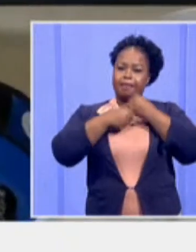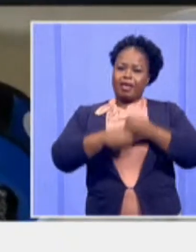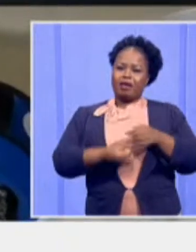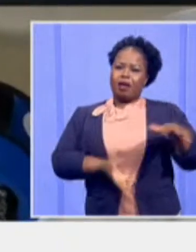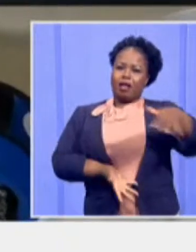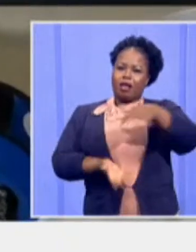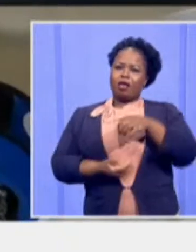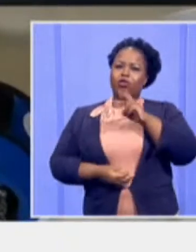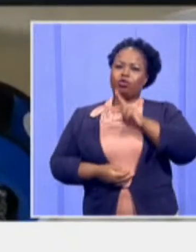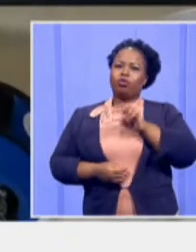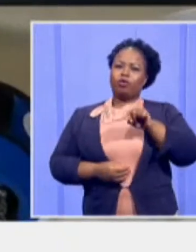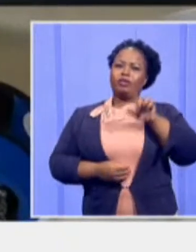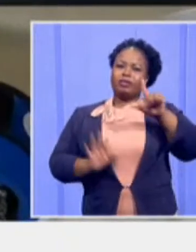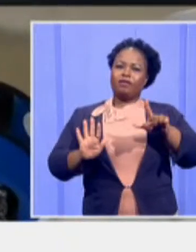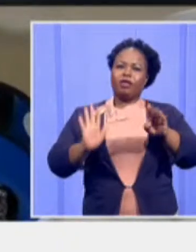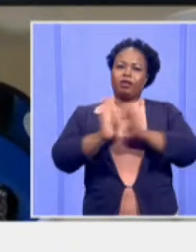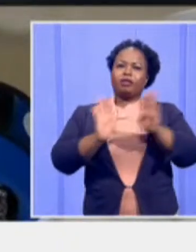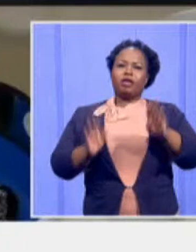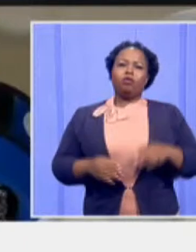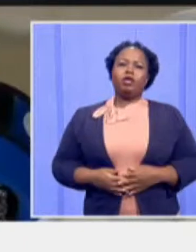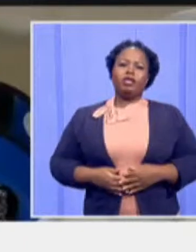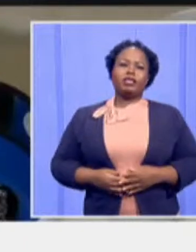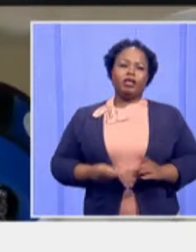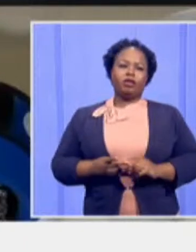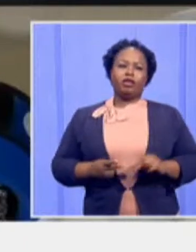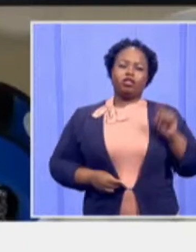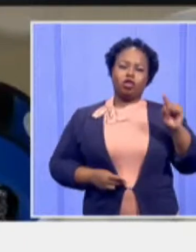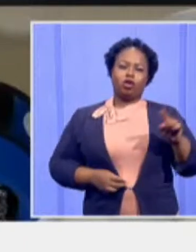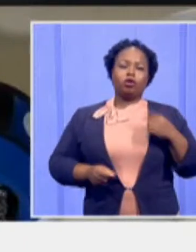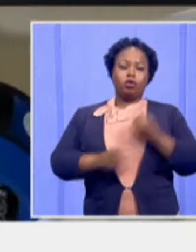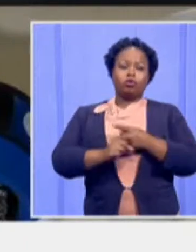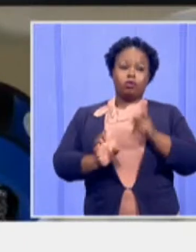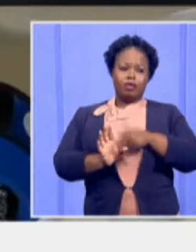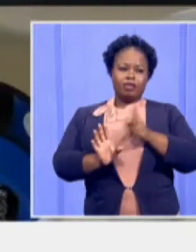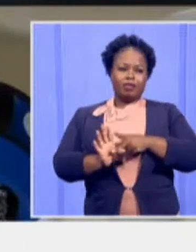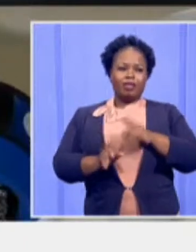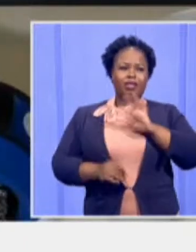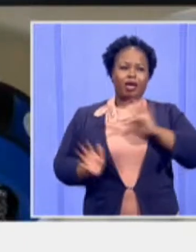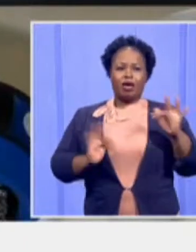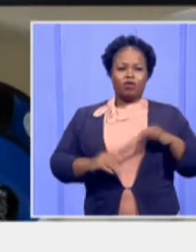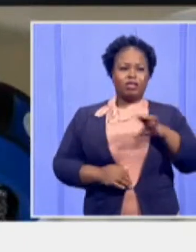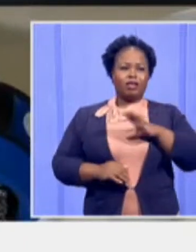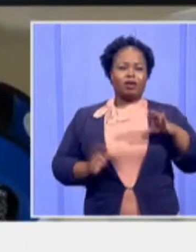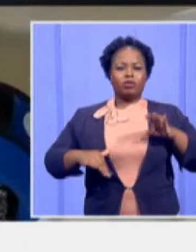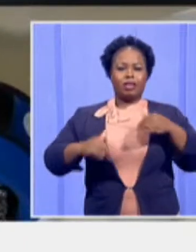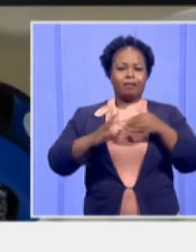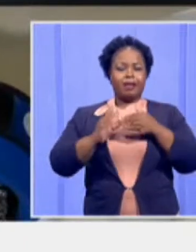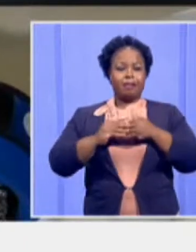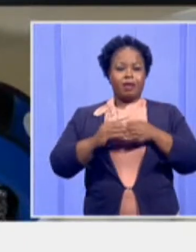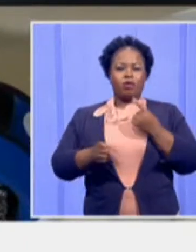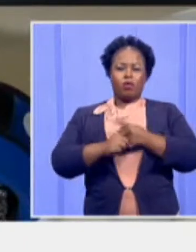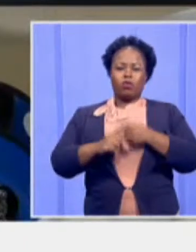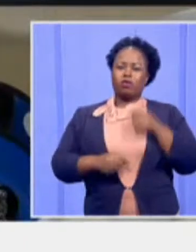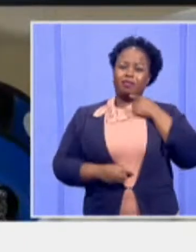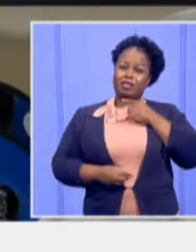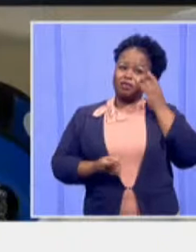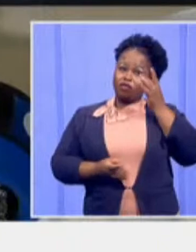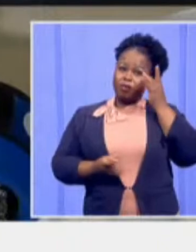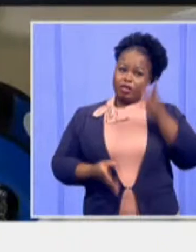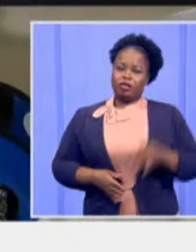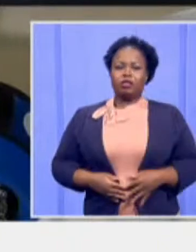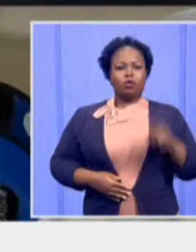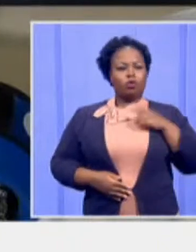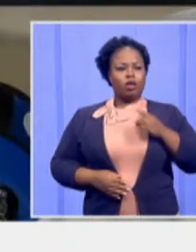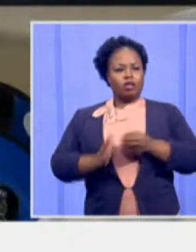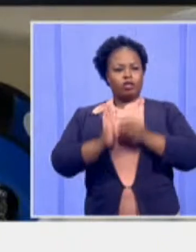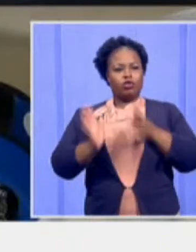2.7 billion. Shirona Patel is right to say I'm a council member, and as a council member, I'm privy to this information. Hence, the